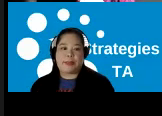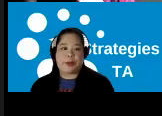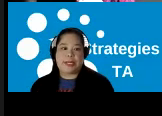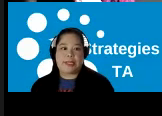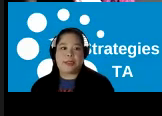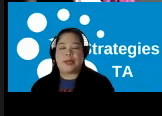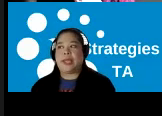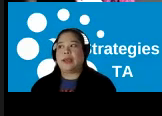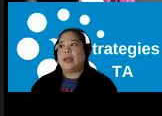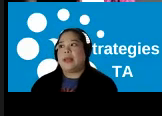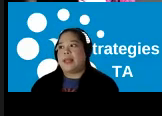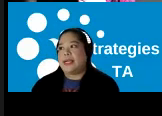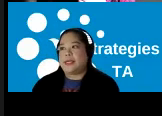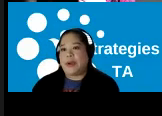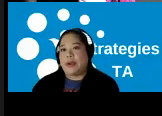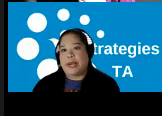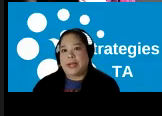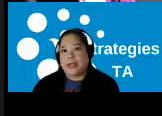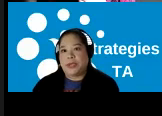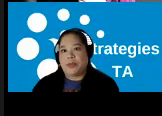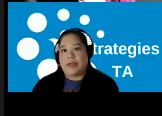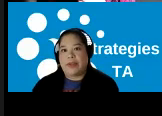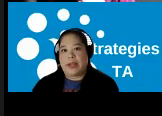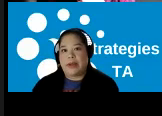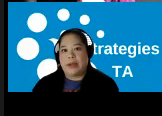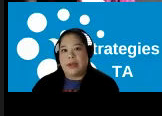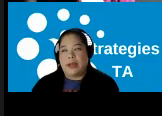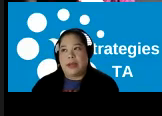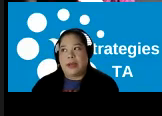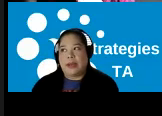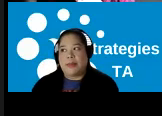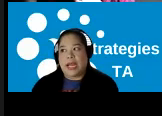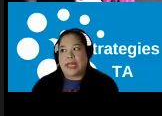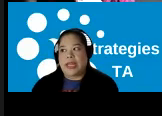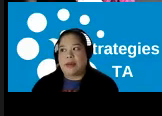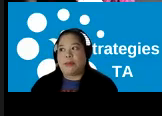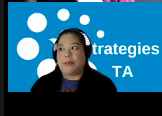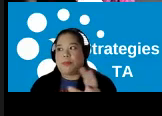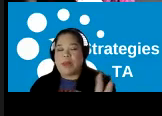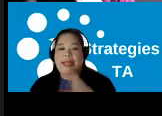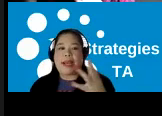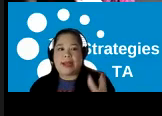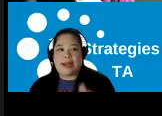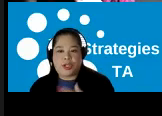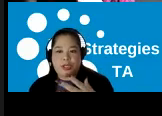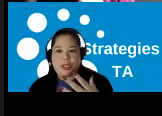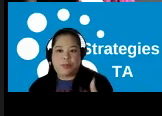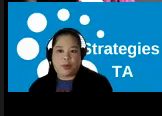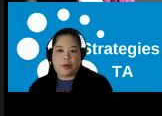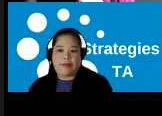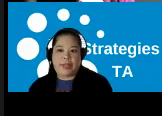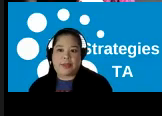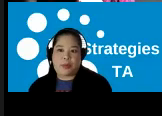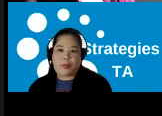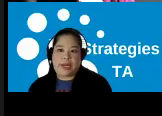enriching experiences. So I think that is a great way to even I think make that connection to